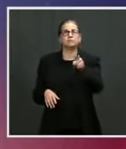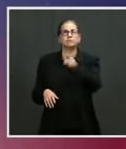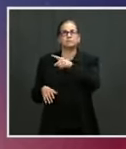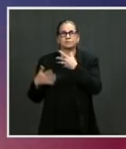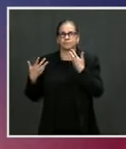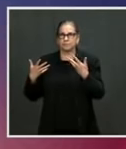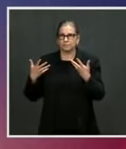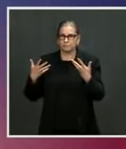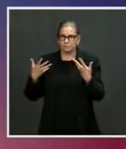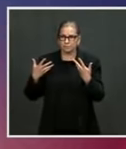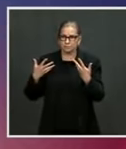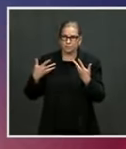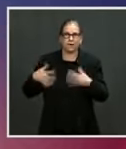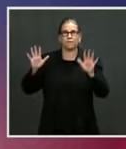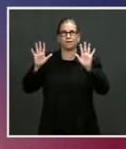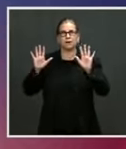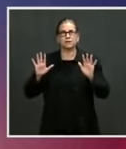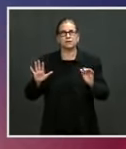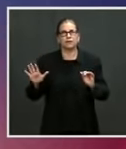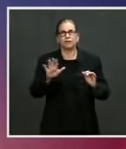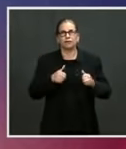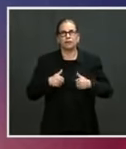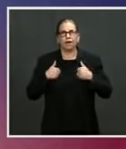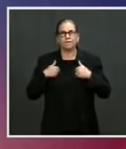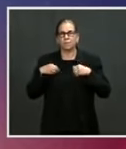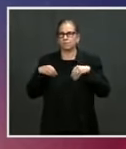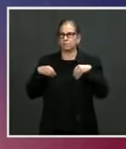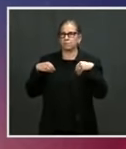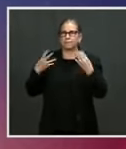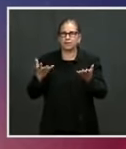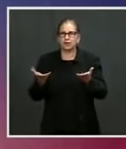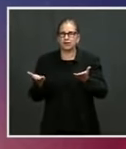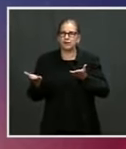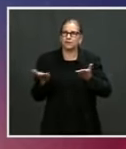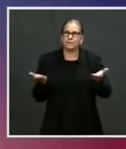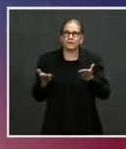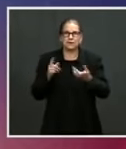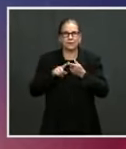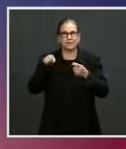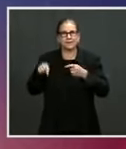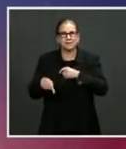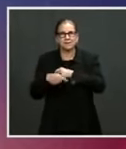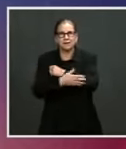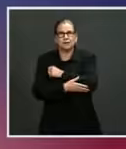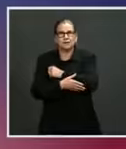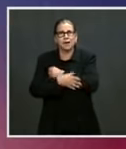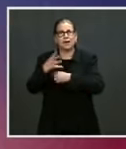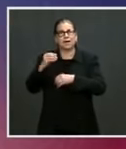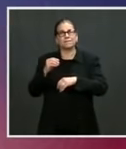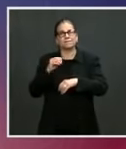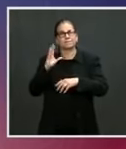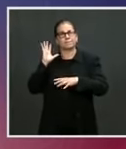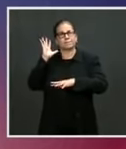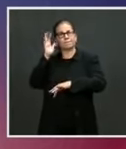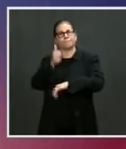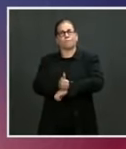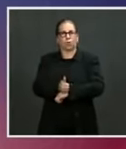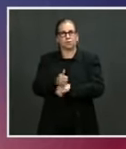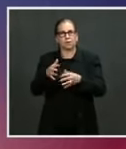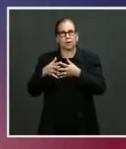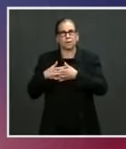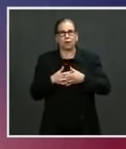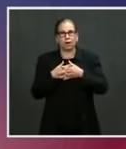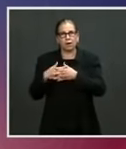in service of their country. Since our founding, more than 42 million Americans have stepped forward to serve